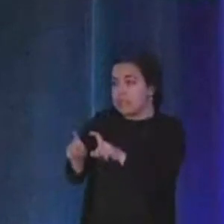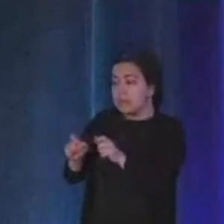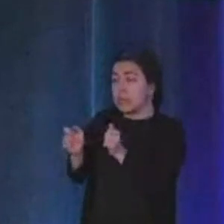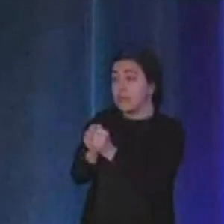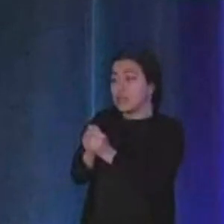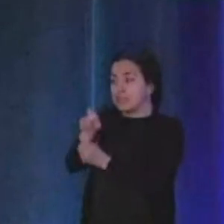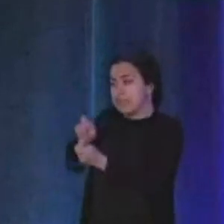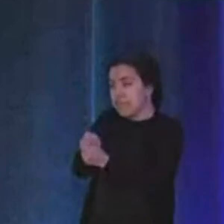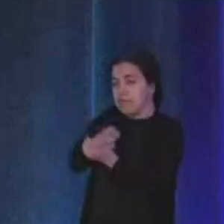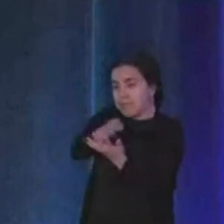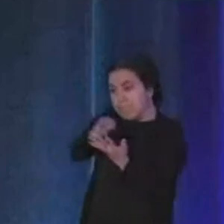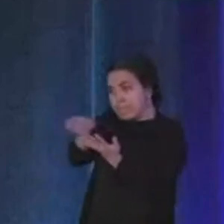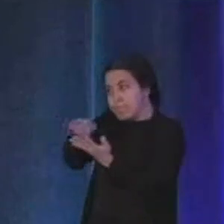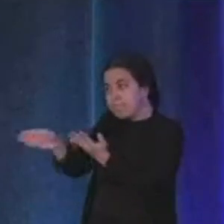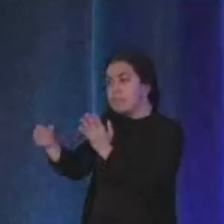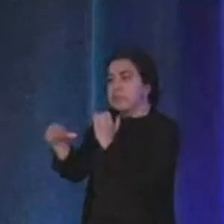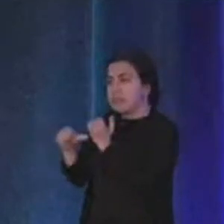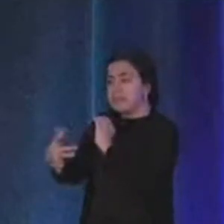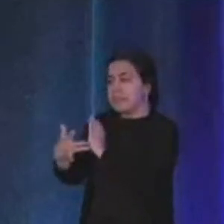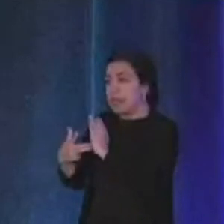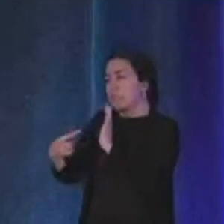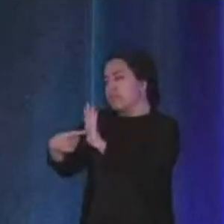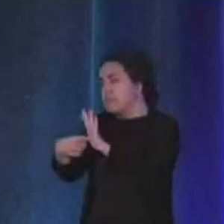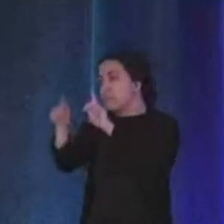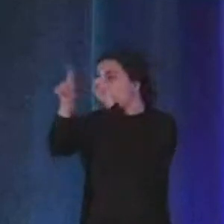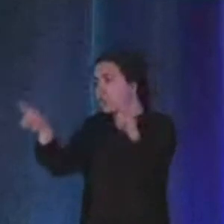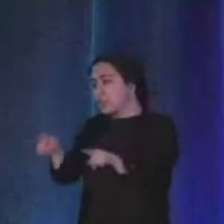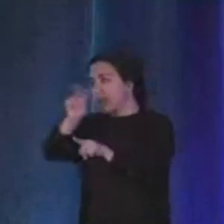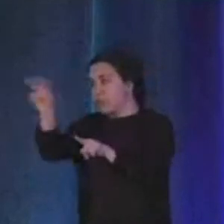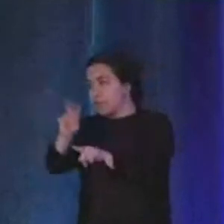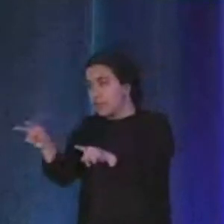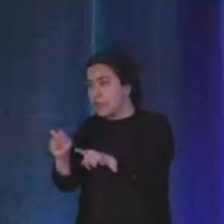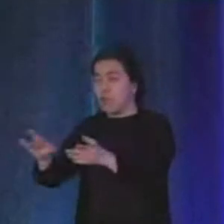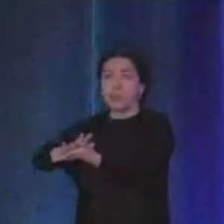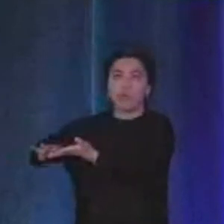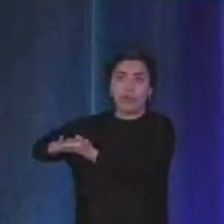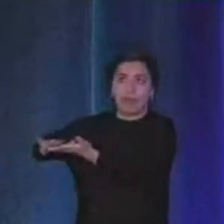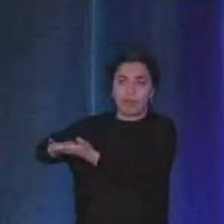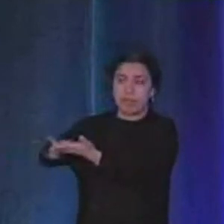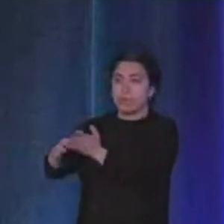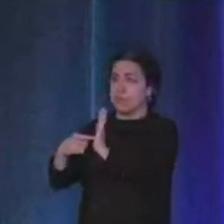tech setups. So like with a screen reader, with a braille display.